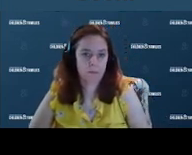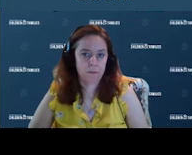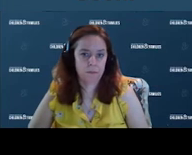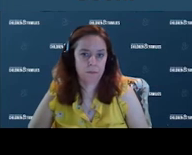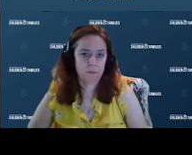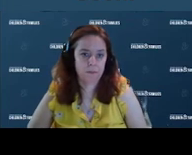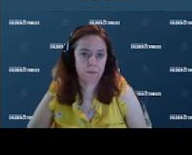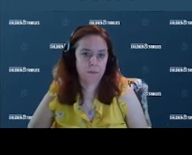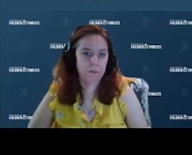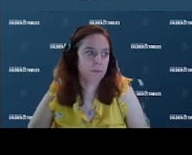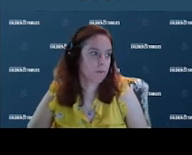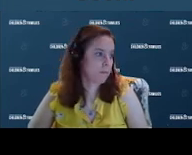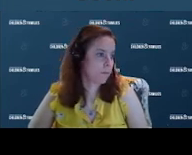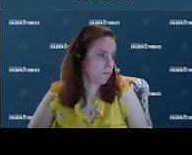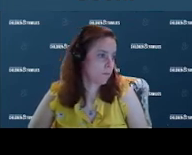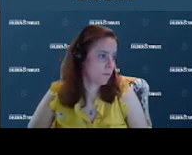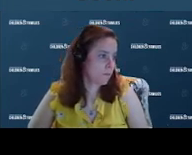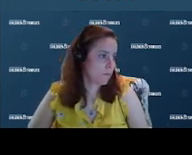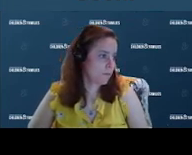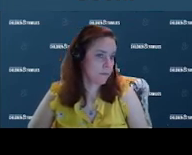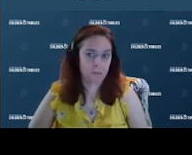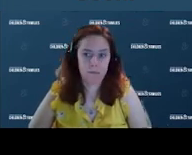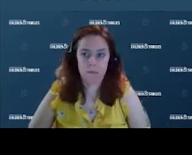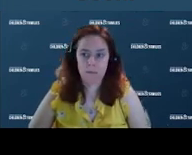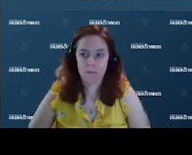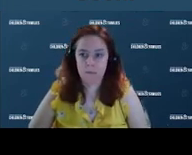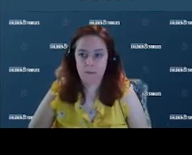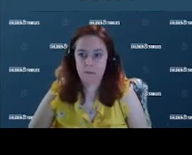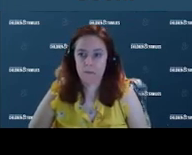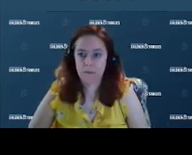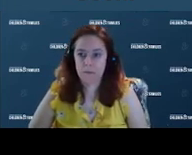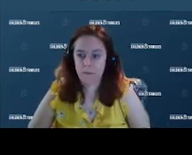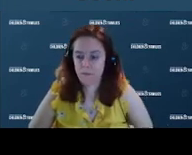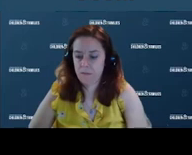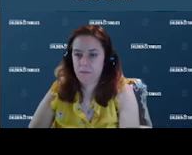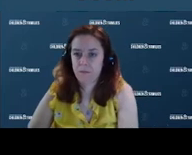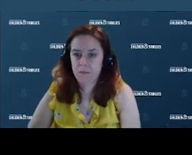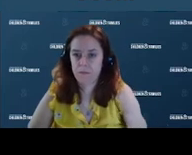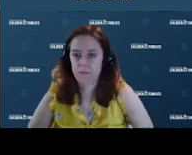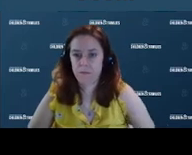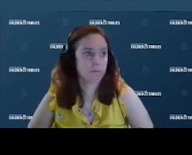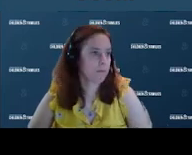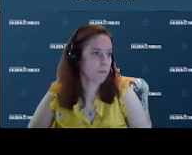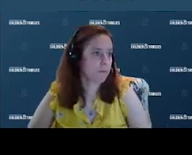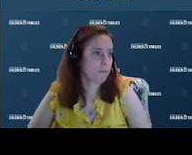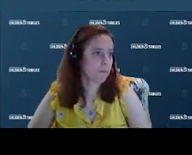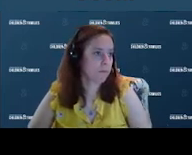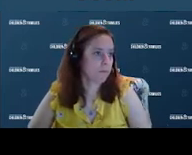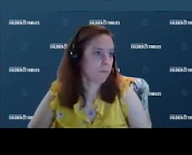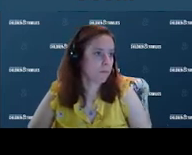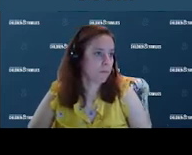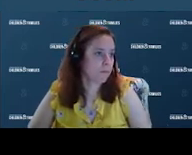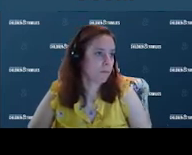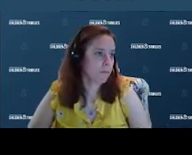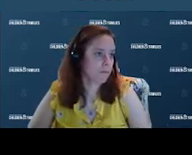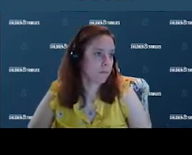direct charge, ACF's tangible personal property guidance provides the reporting and purchasing requirements related to